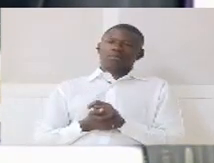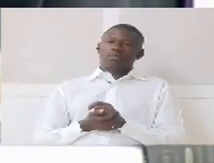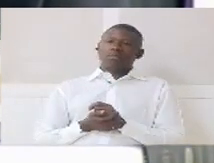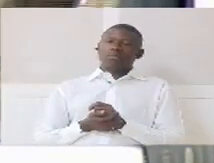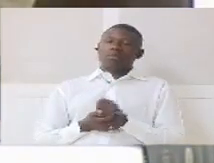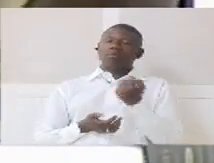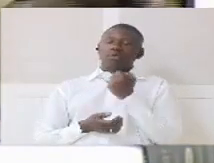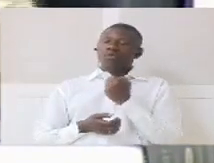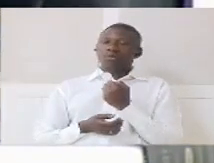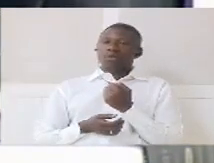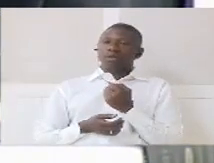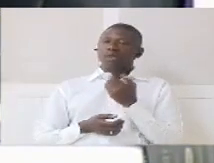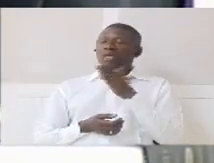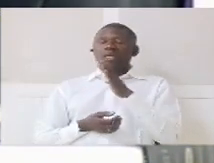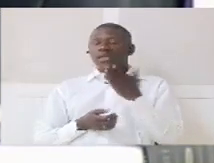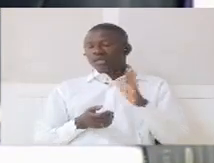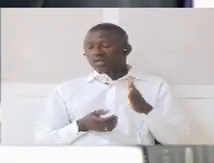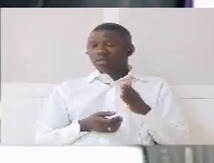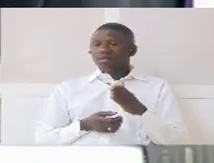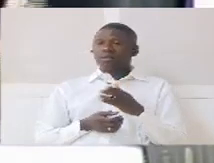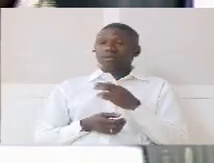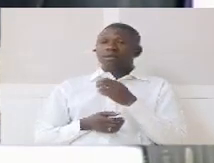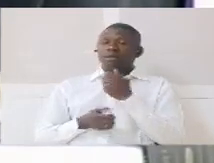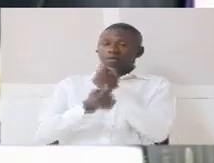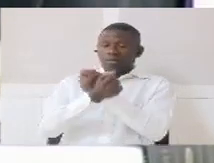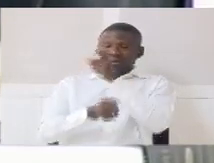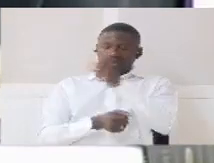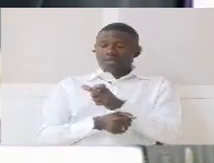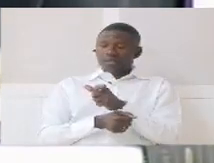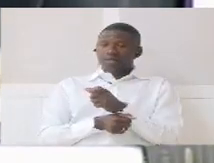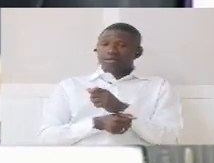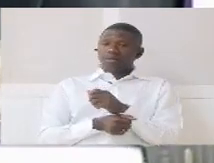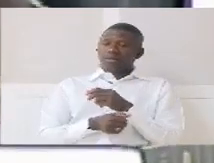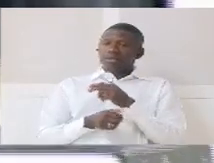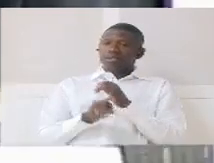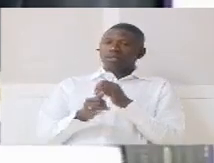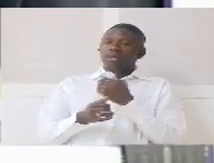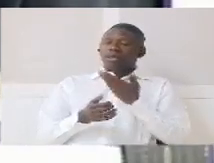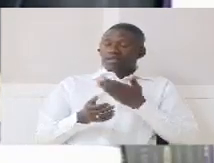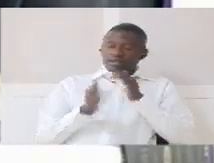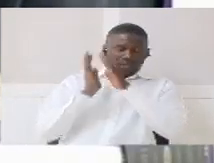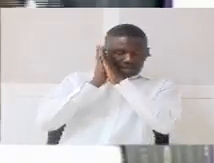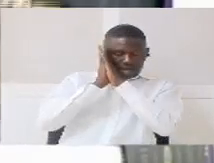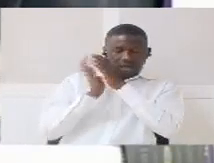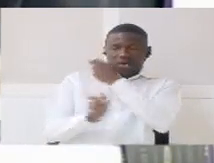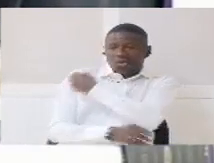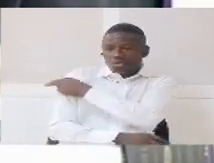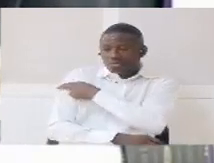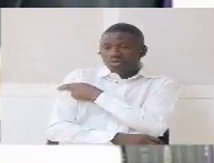In any hospital. The guards in jail. We usually post guards there. Morning duty.